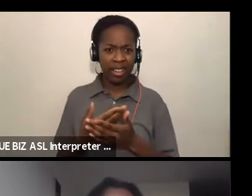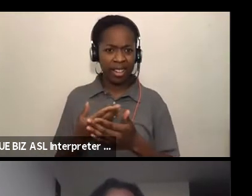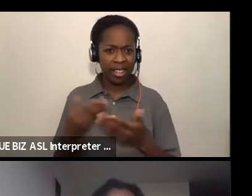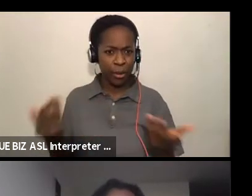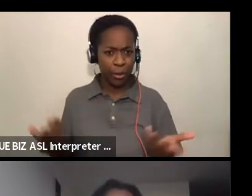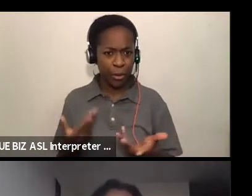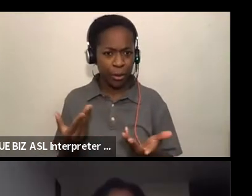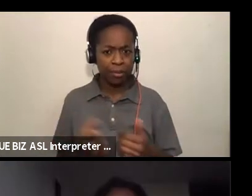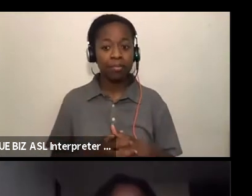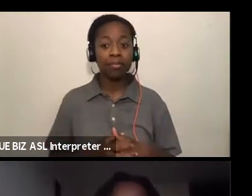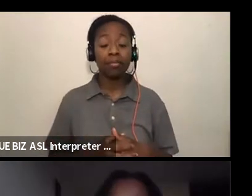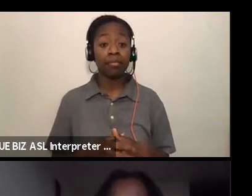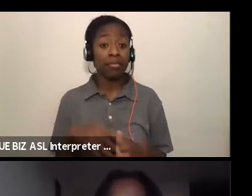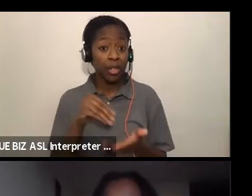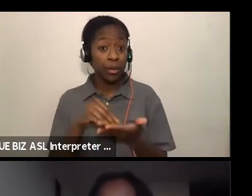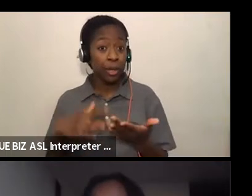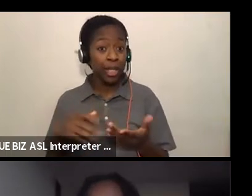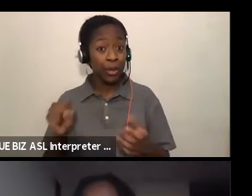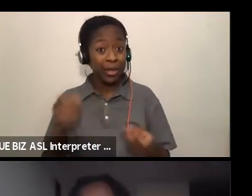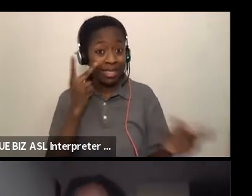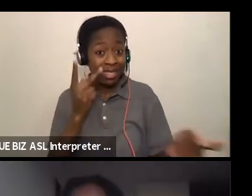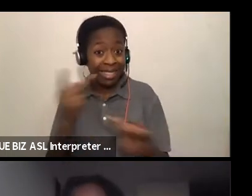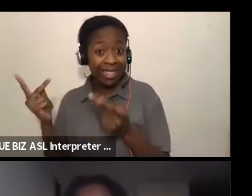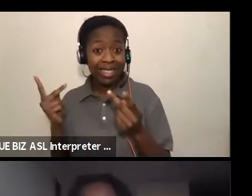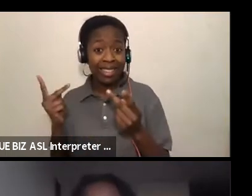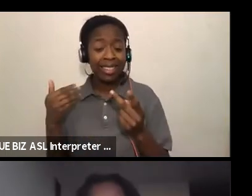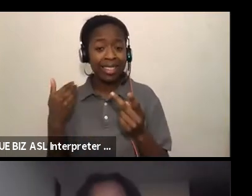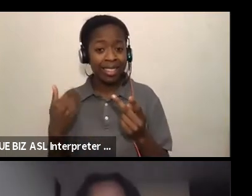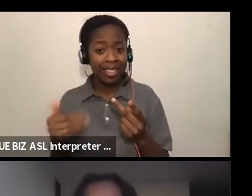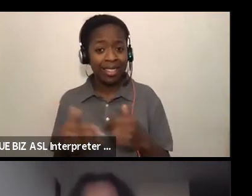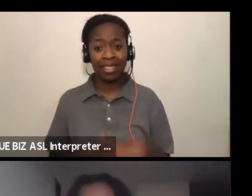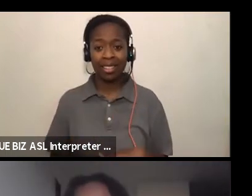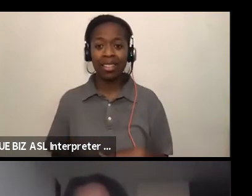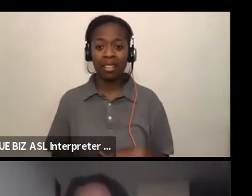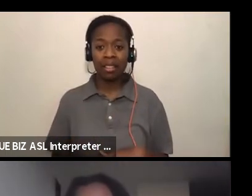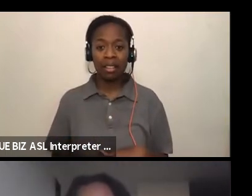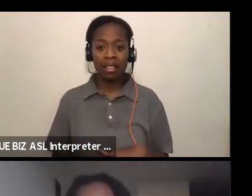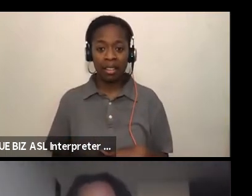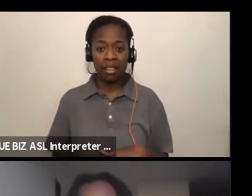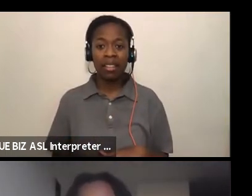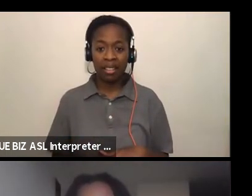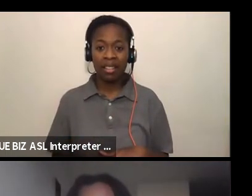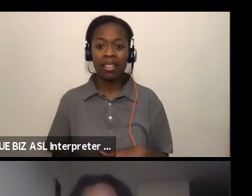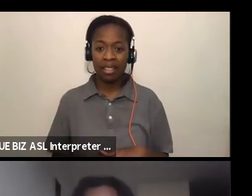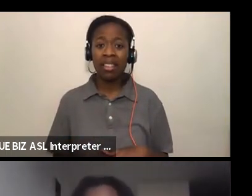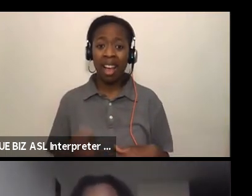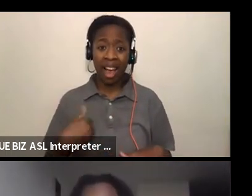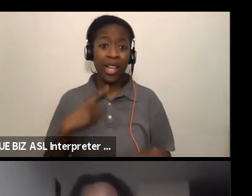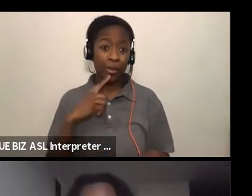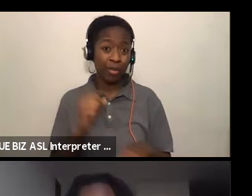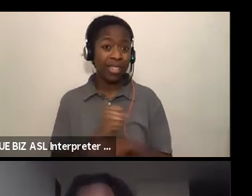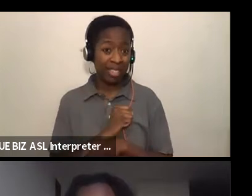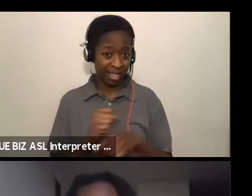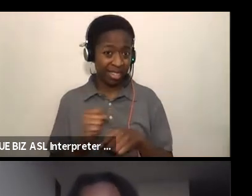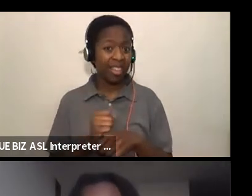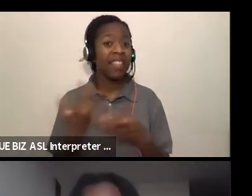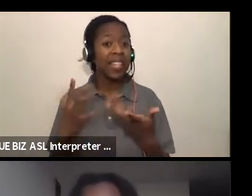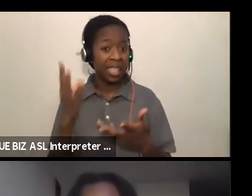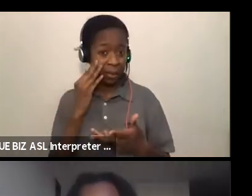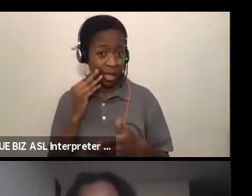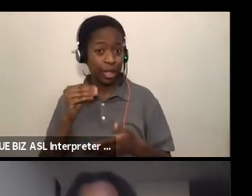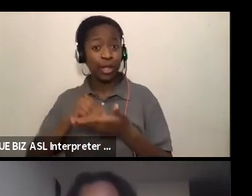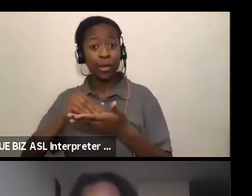see it because like it's at the blueprint of our education. Like I can't sit here and not say I've not only had to be a student, but I've had to be a